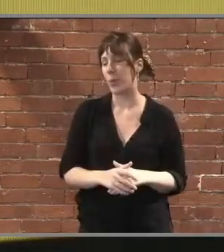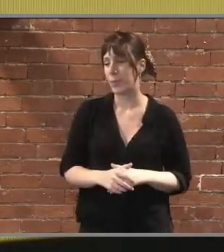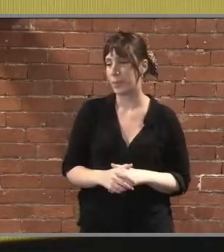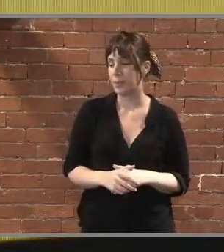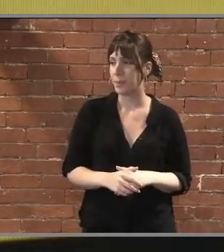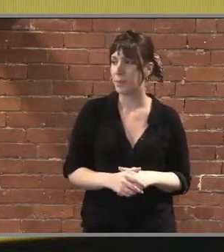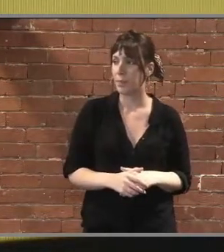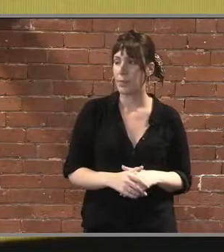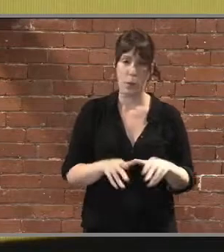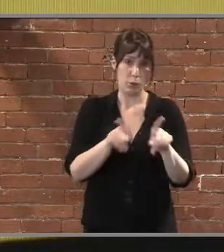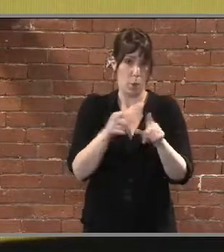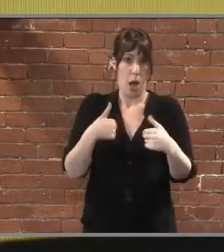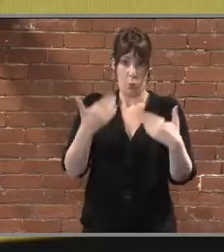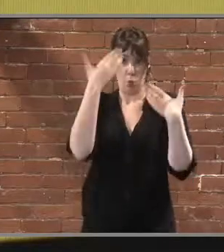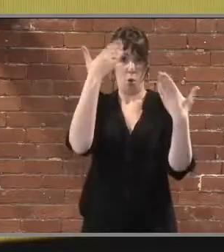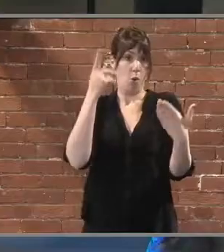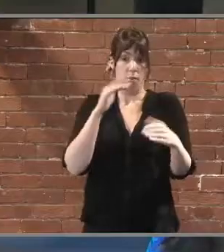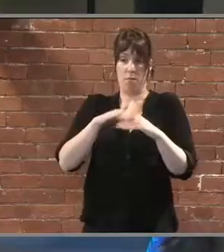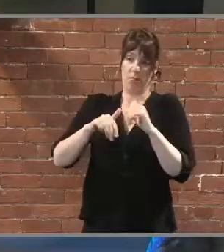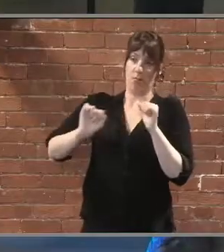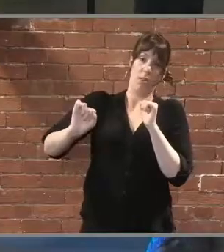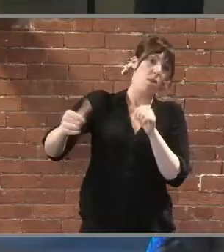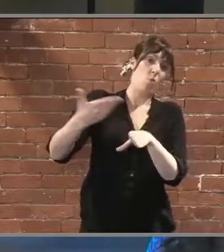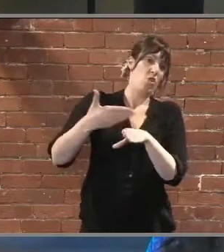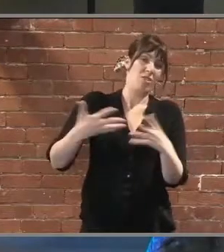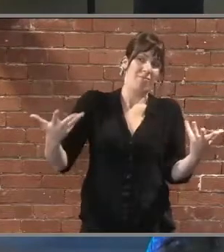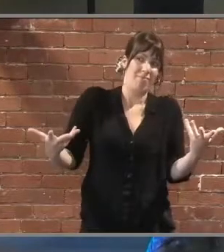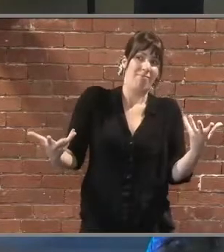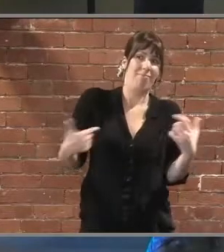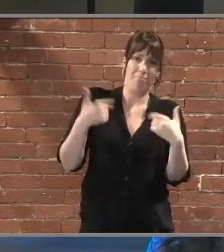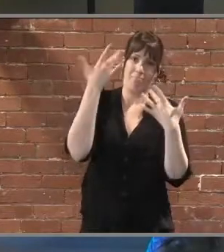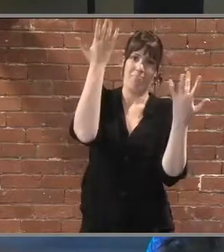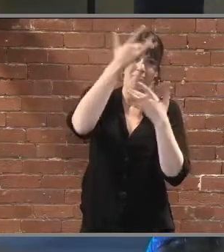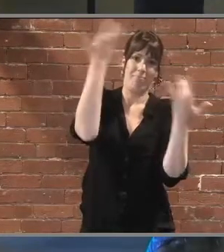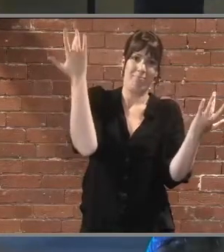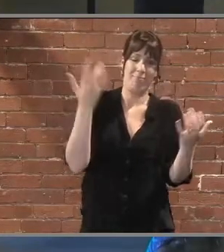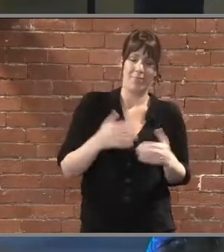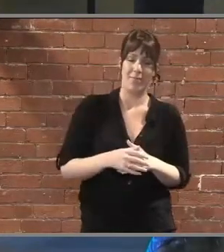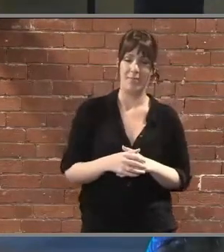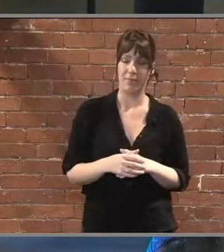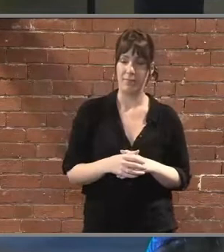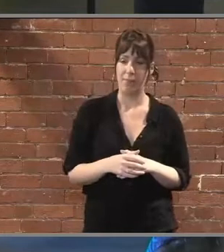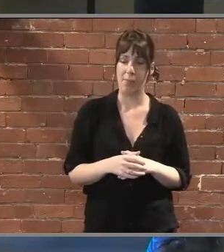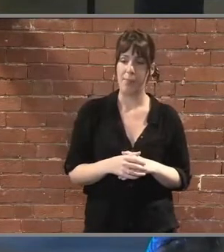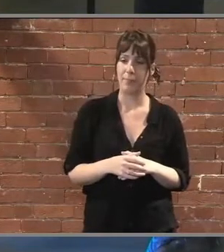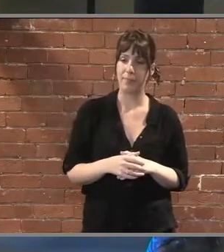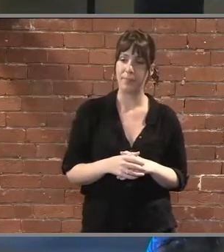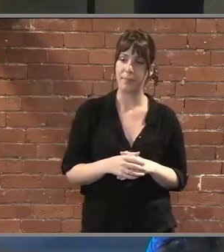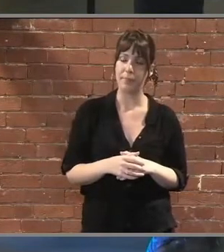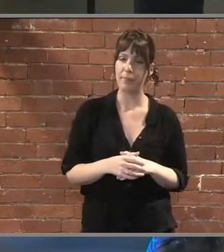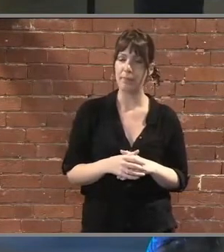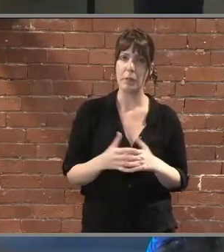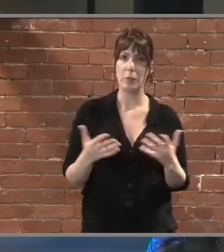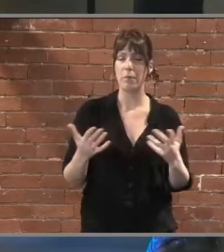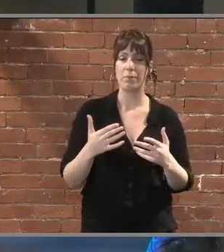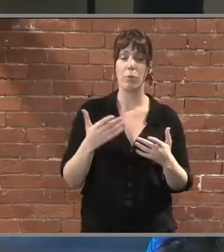also, I don't really know what goes on at their end either. So I'm not sure what, unless it's